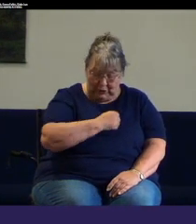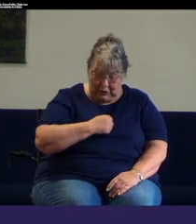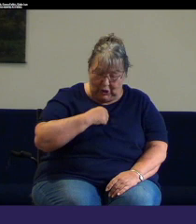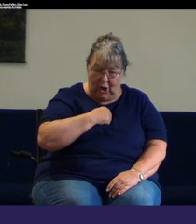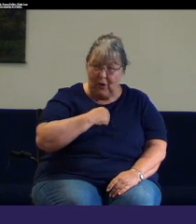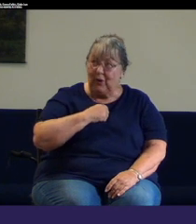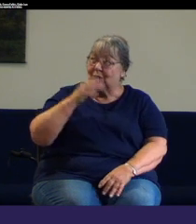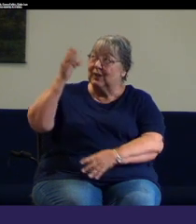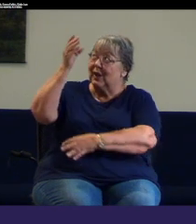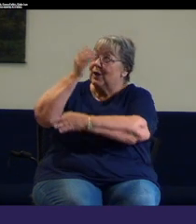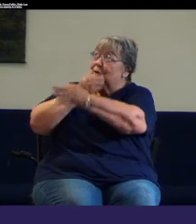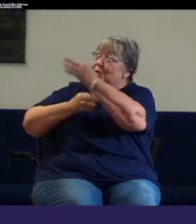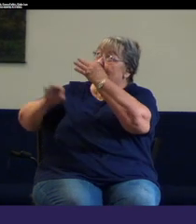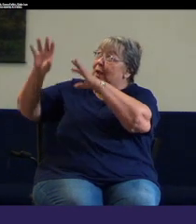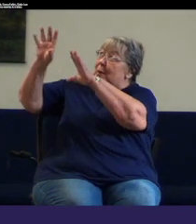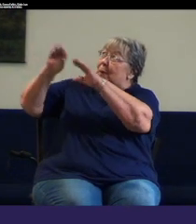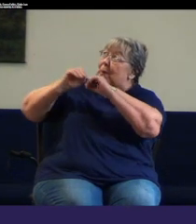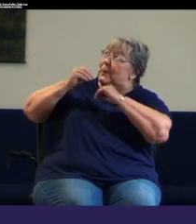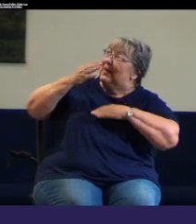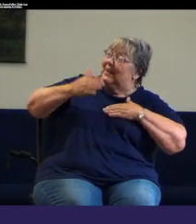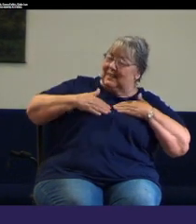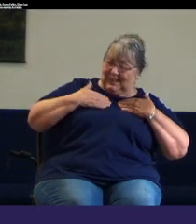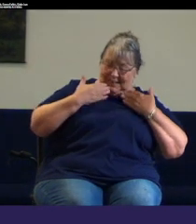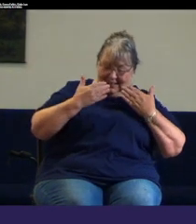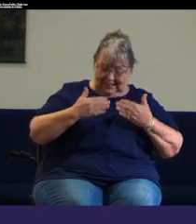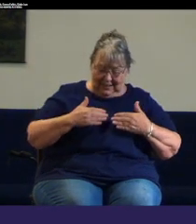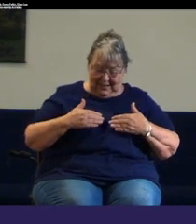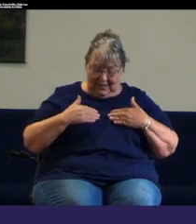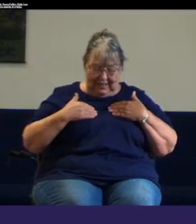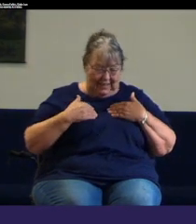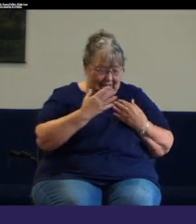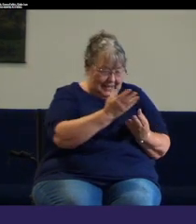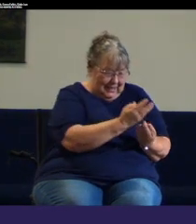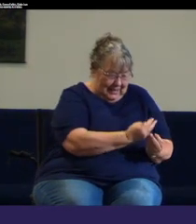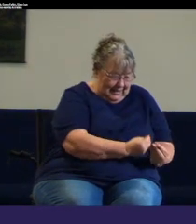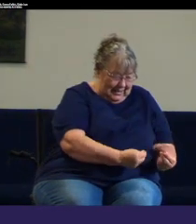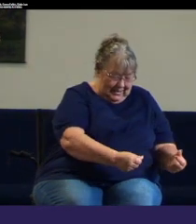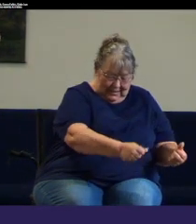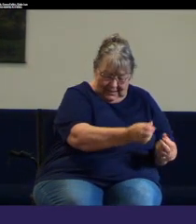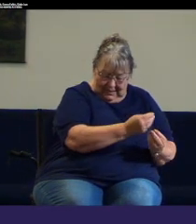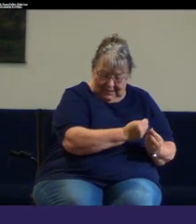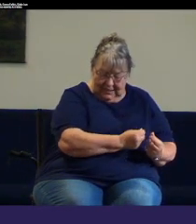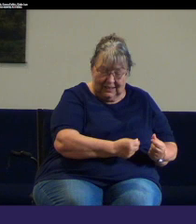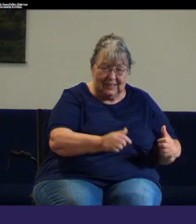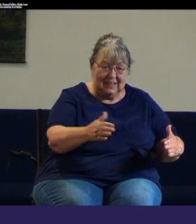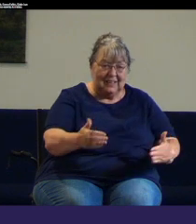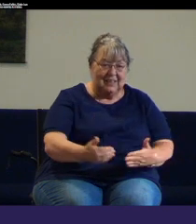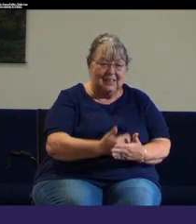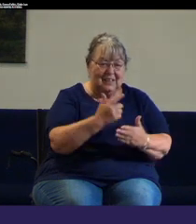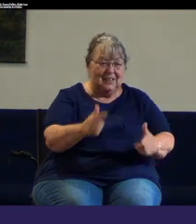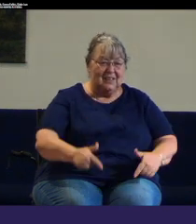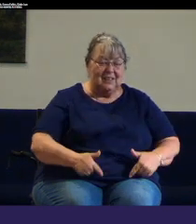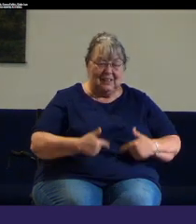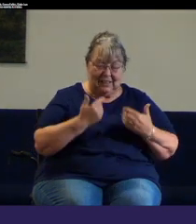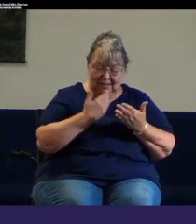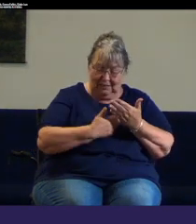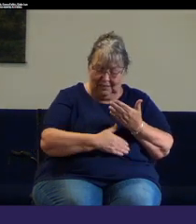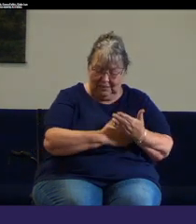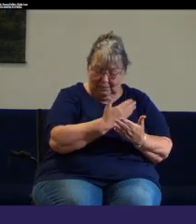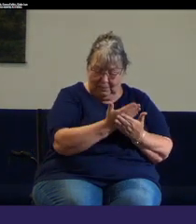Sorrows and trade them for joy. From the ashes a new life is